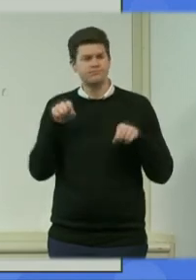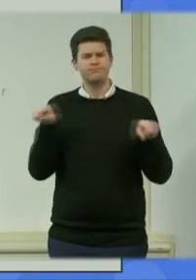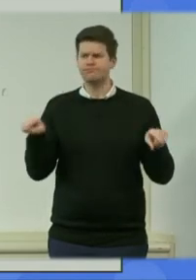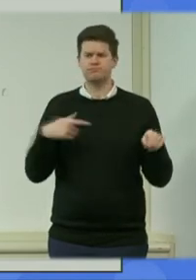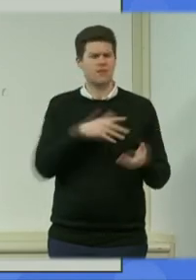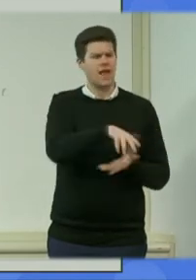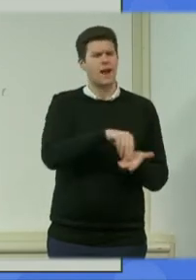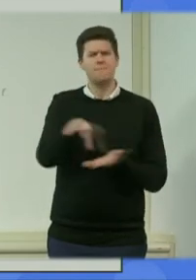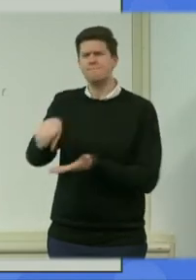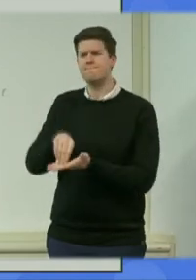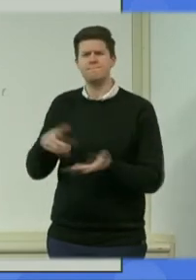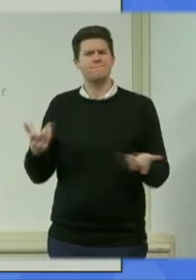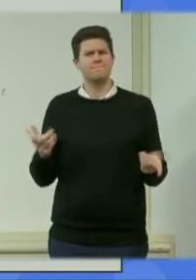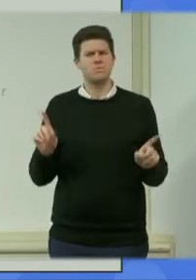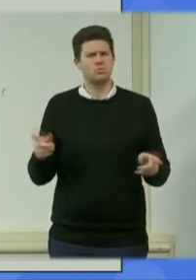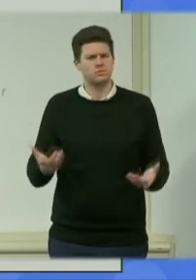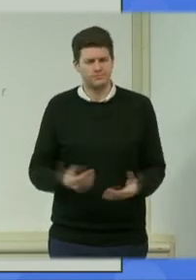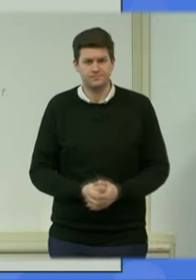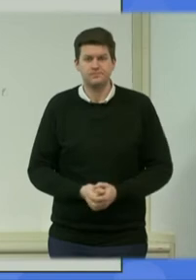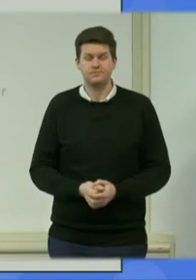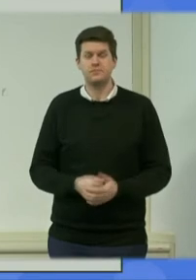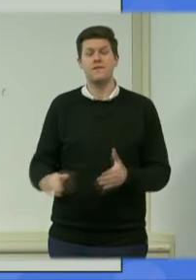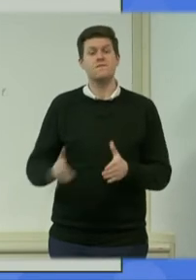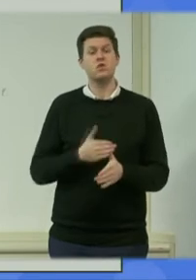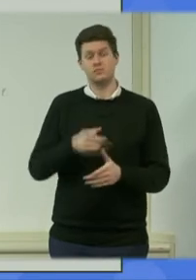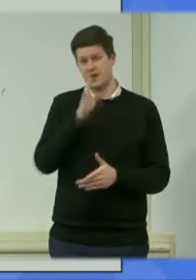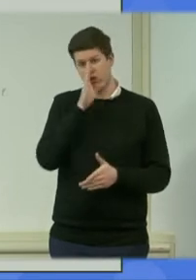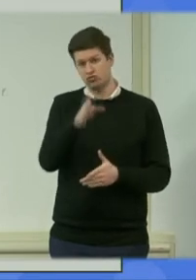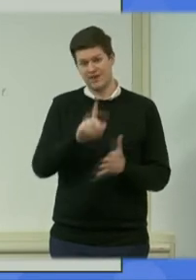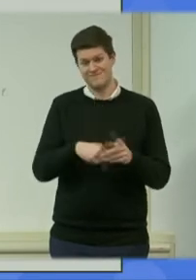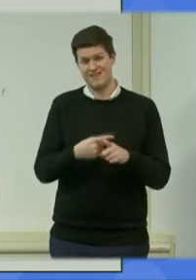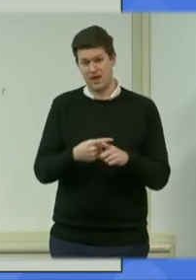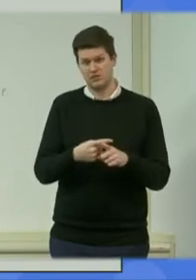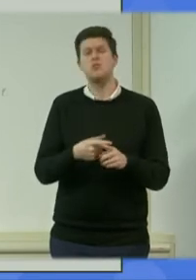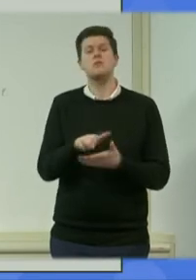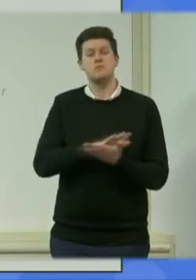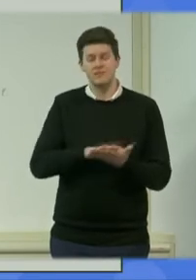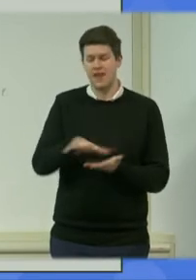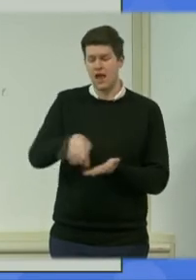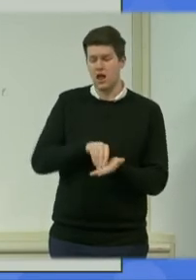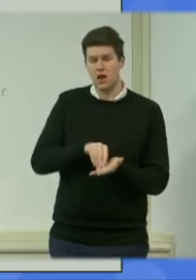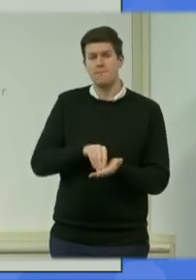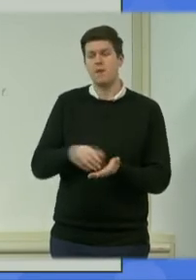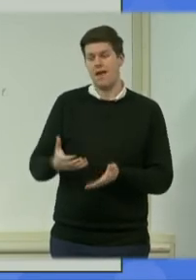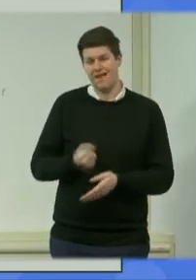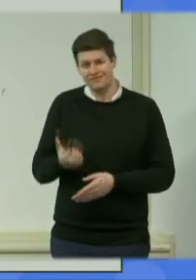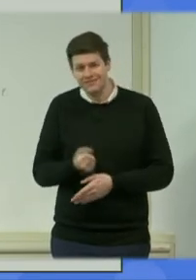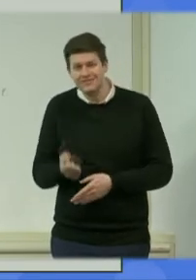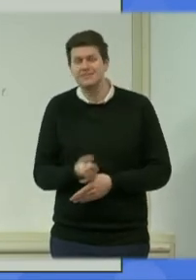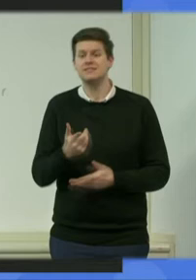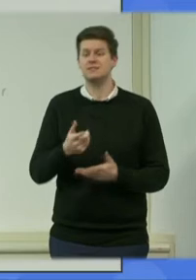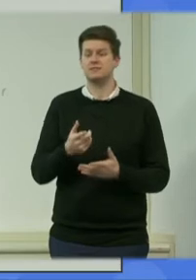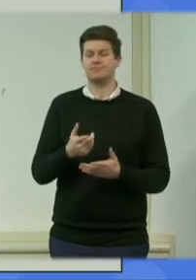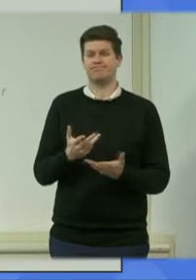tax. And I first look at direct taxes. That's taxes on income and earnings and council tax. And you can see we have a